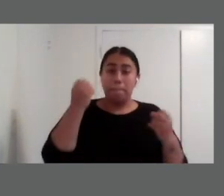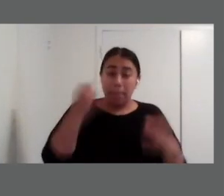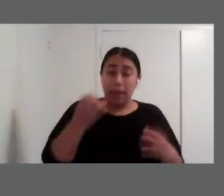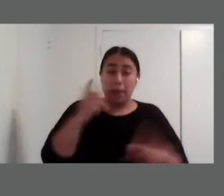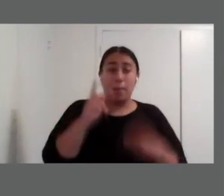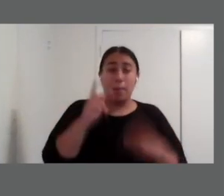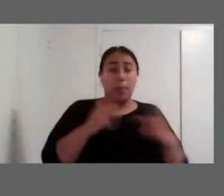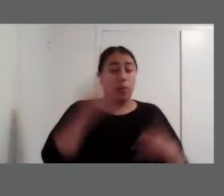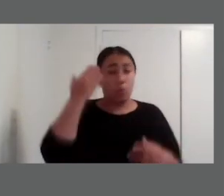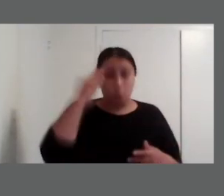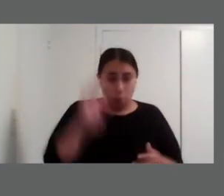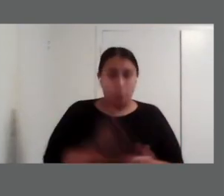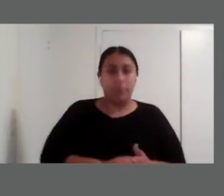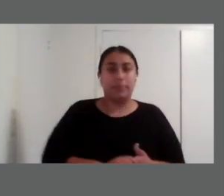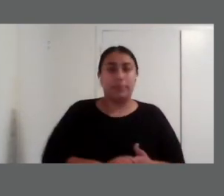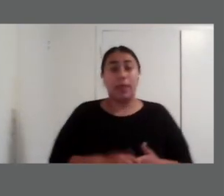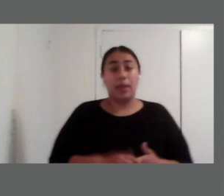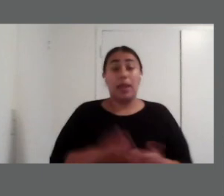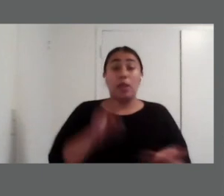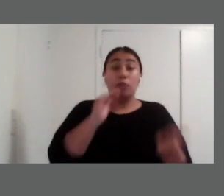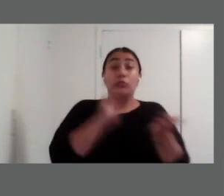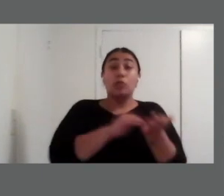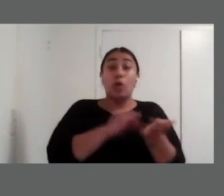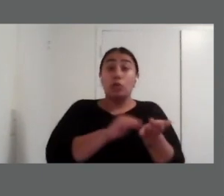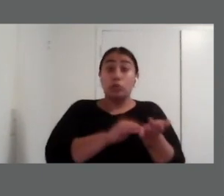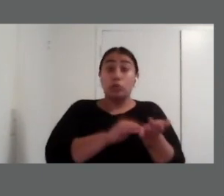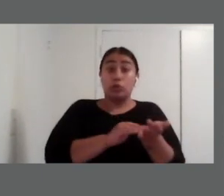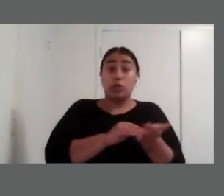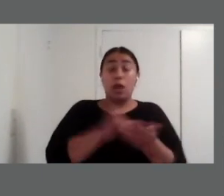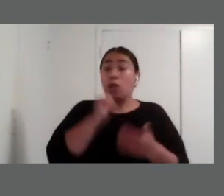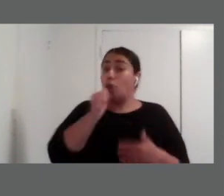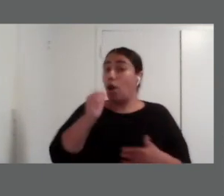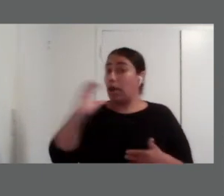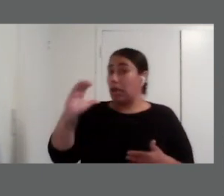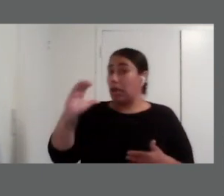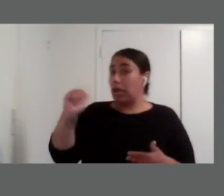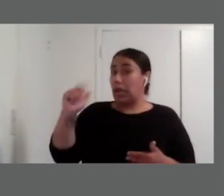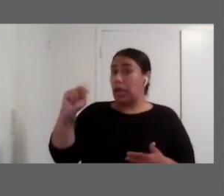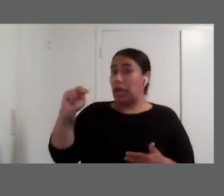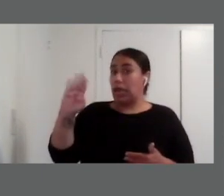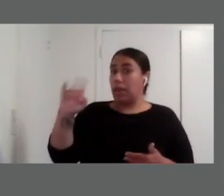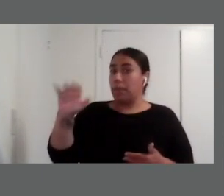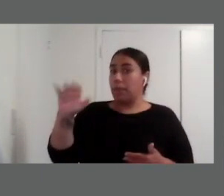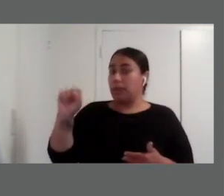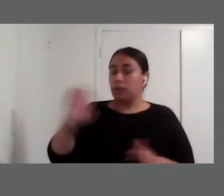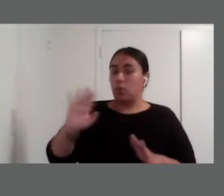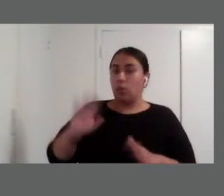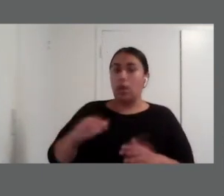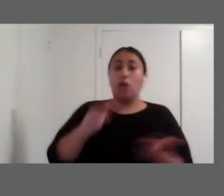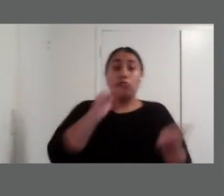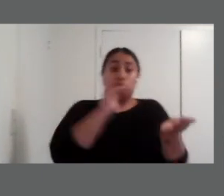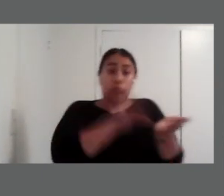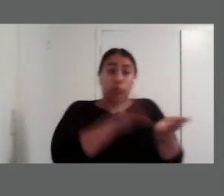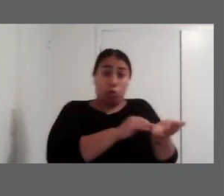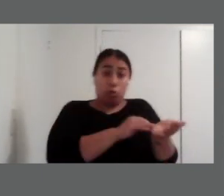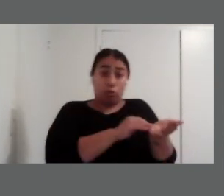then the medication is sent directly to your door. It's contactless. It's been that way before the pandemic, and it continues to be that way